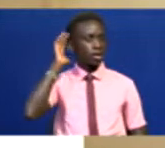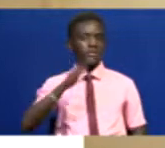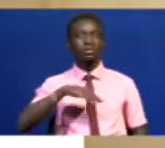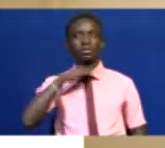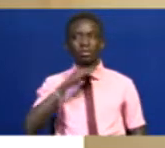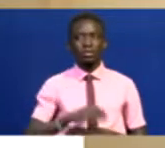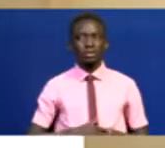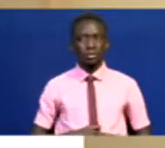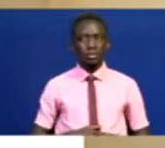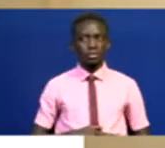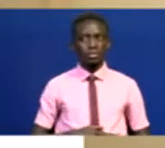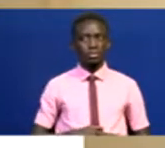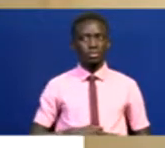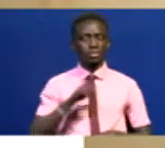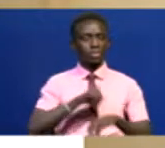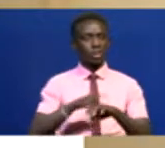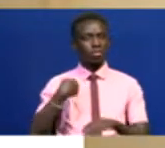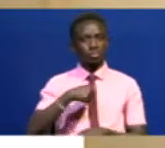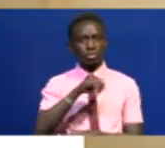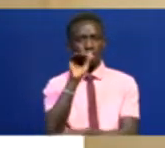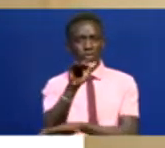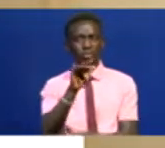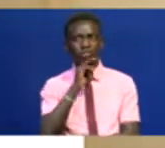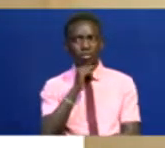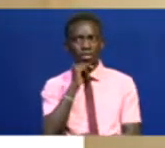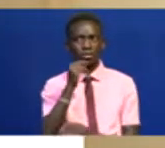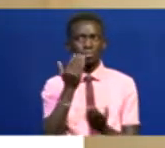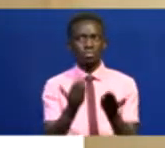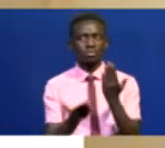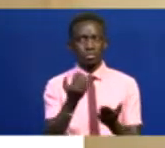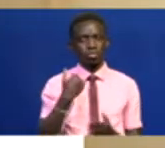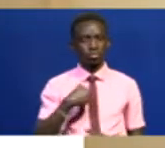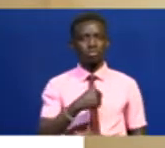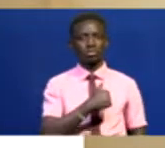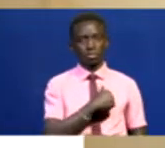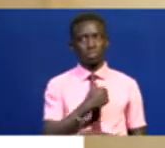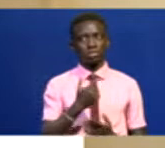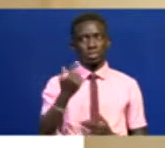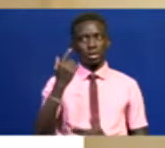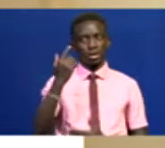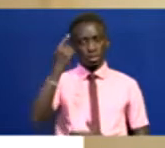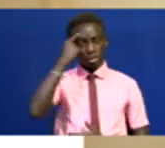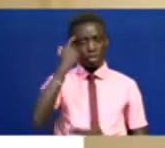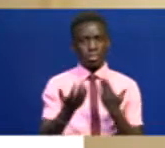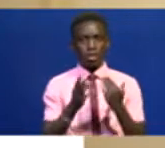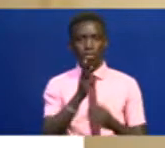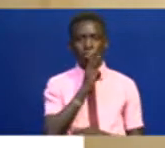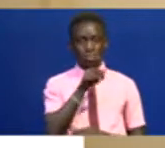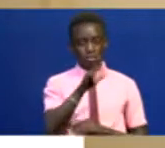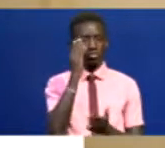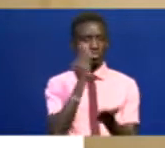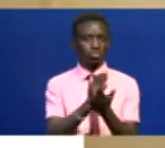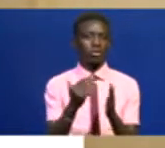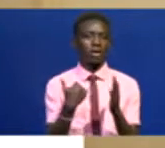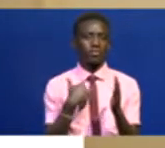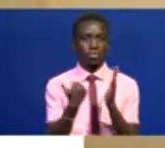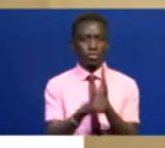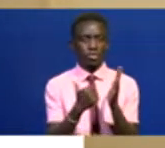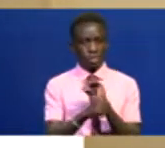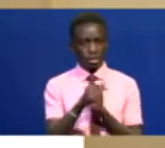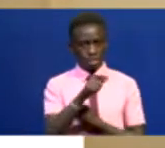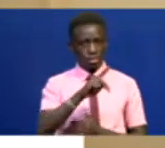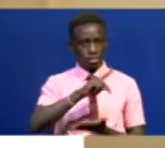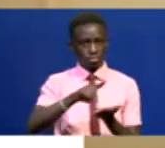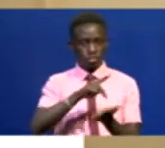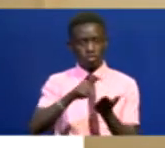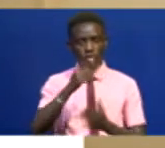When we probed further, we realized that maybe it is true, the water is the one which is contaminated, because it has